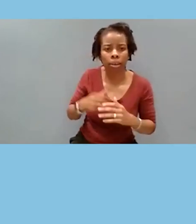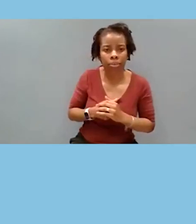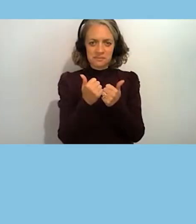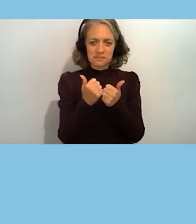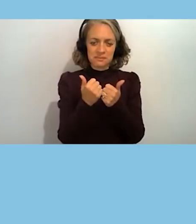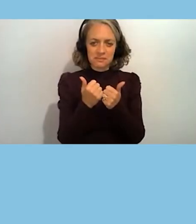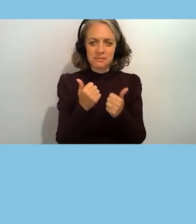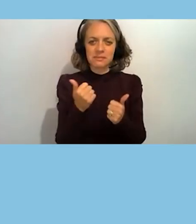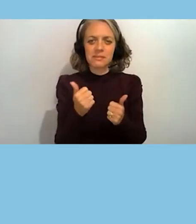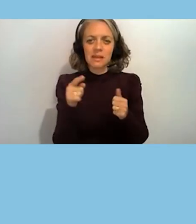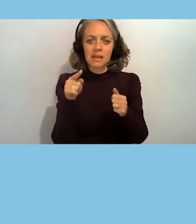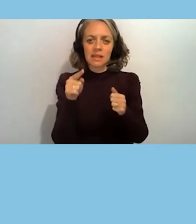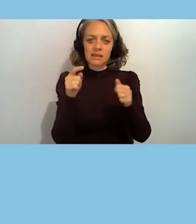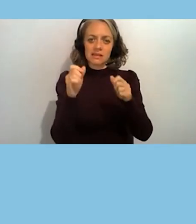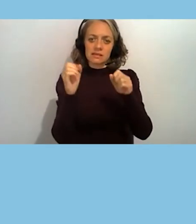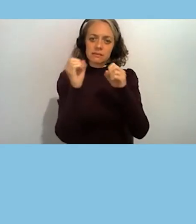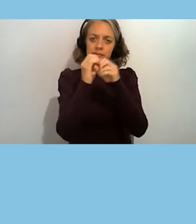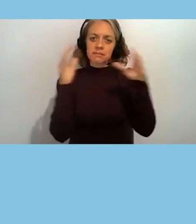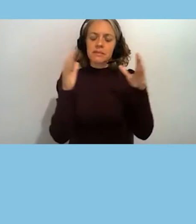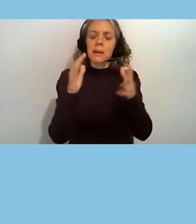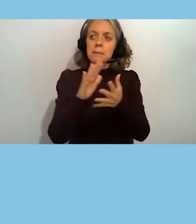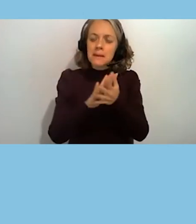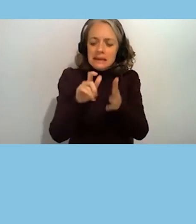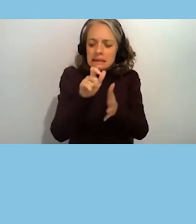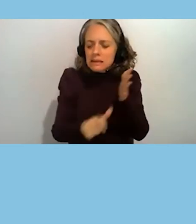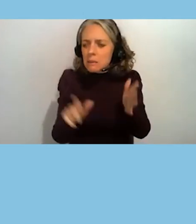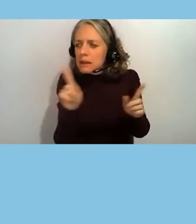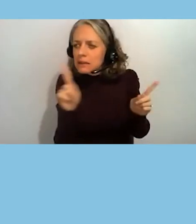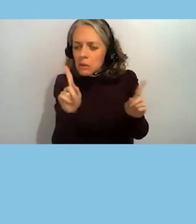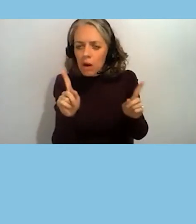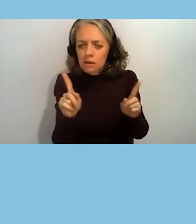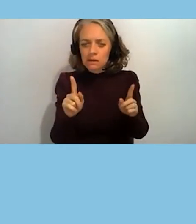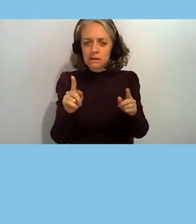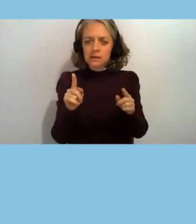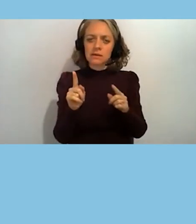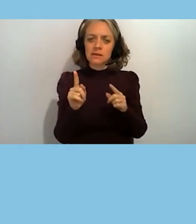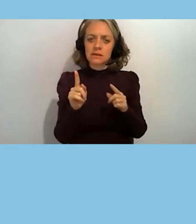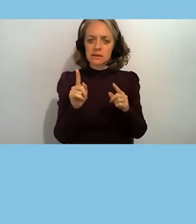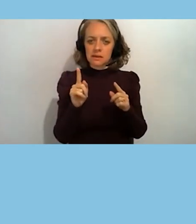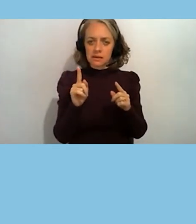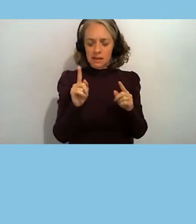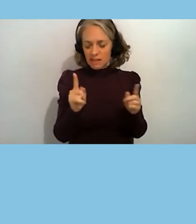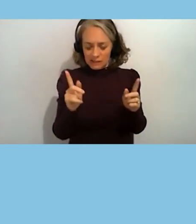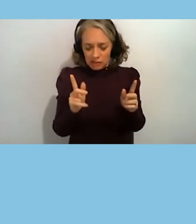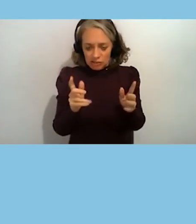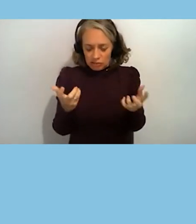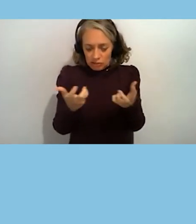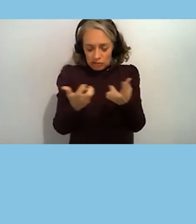This imagined meaning of disability is a lack of fit with just the way things